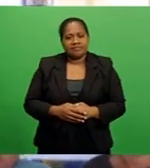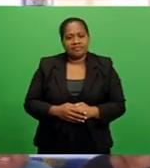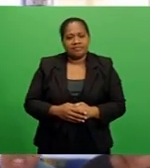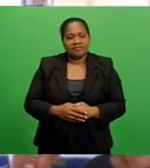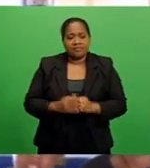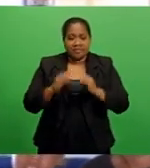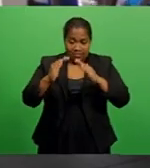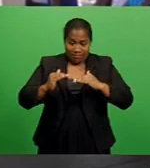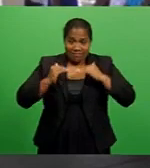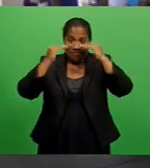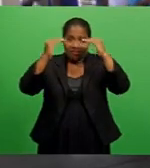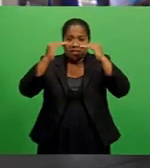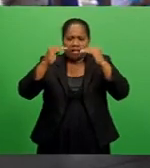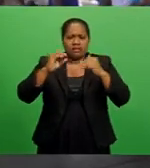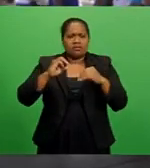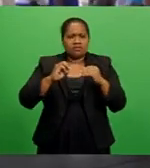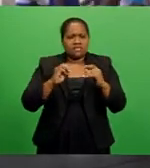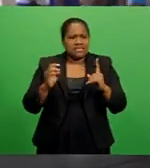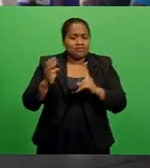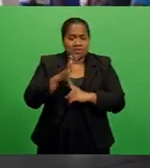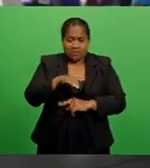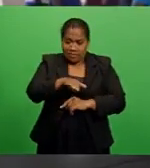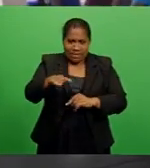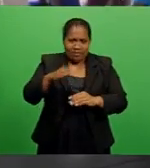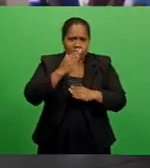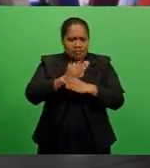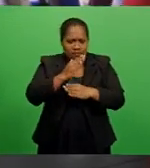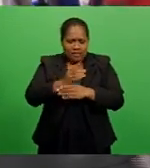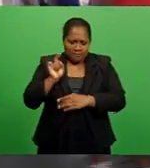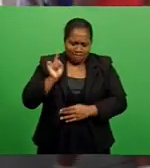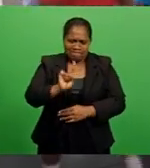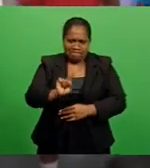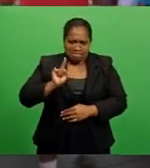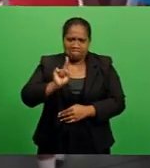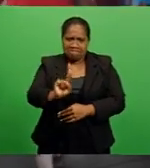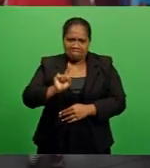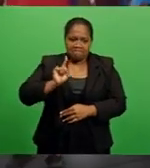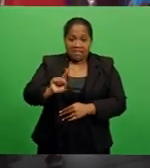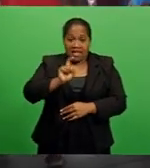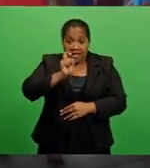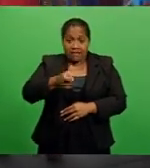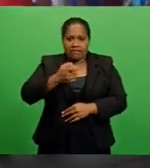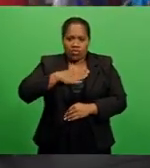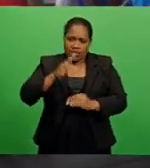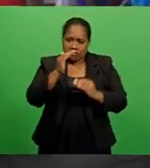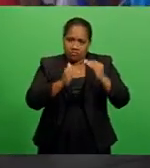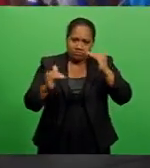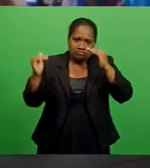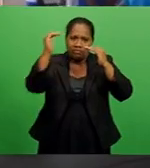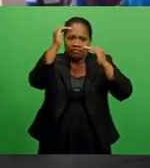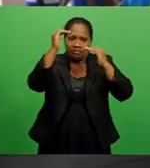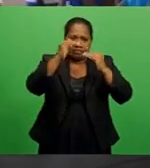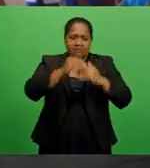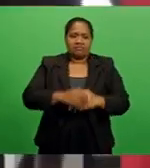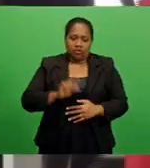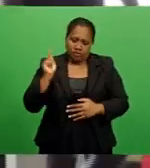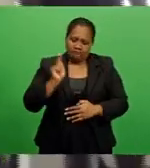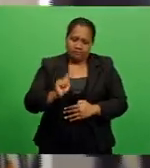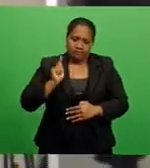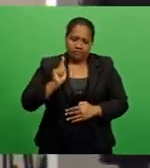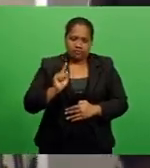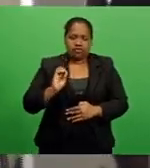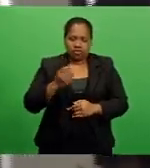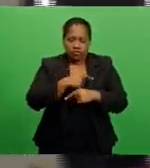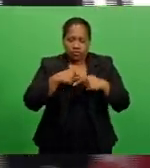Especially they would need it is for them to commit themselves, to be dedicated if they want to go to a higher level. So we'll be touching that